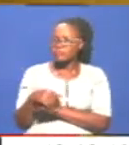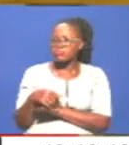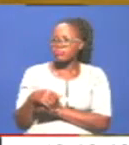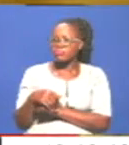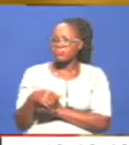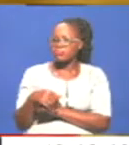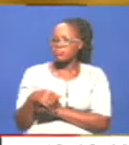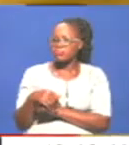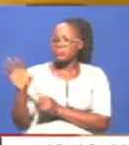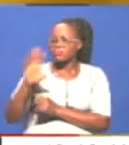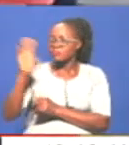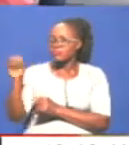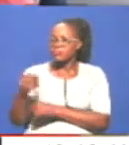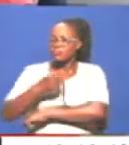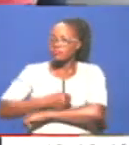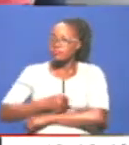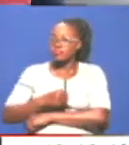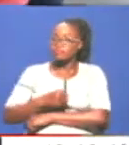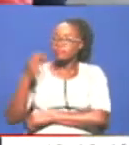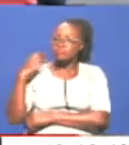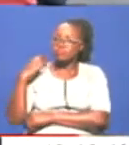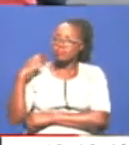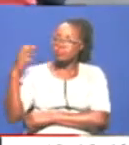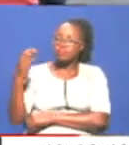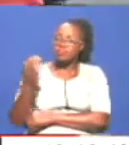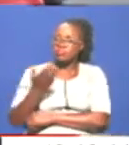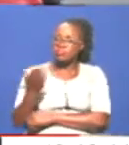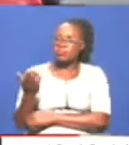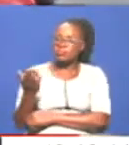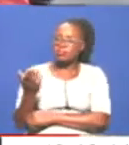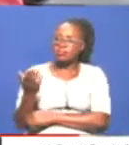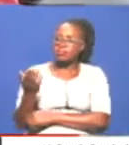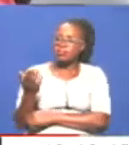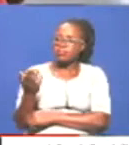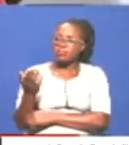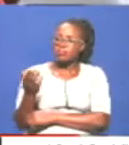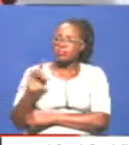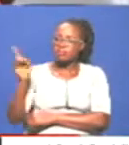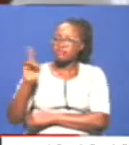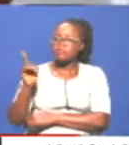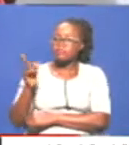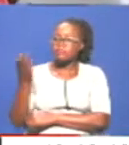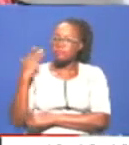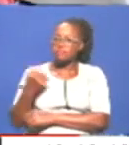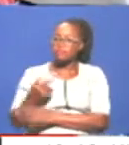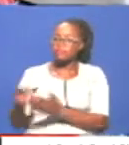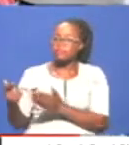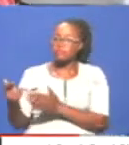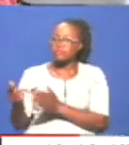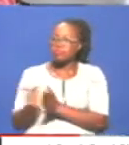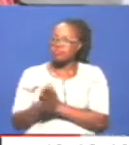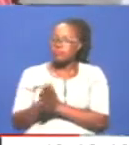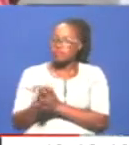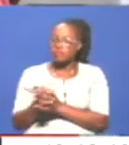the Africa School Chess Championships. That's a tournament that was being taking place in Nairobi last week and came to a close yesterday.